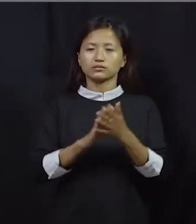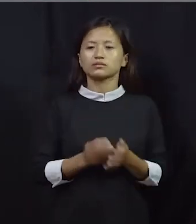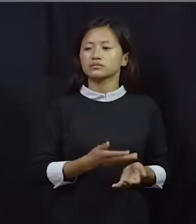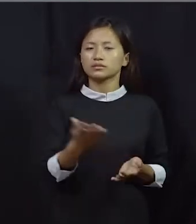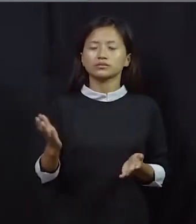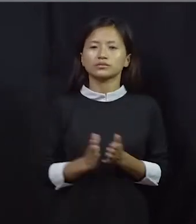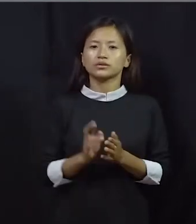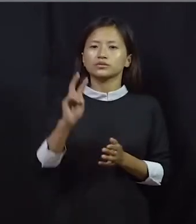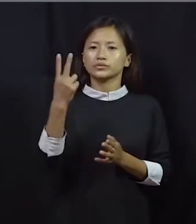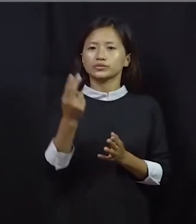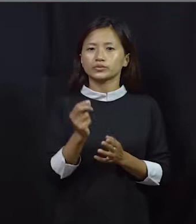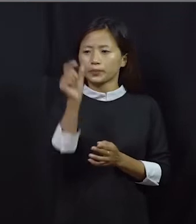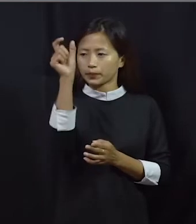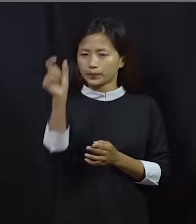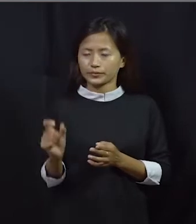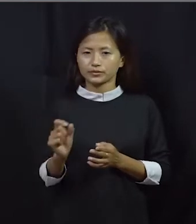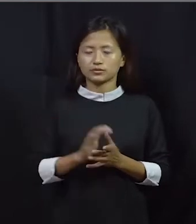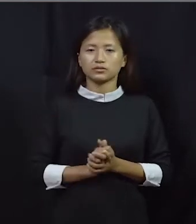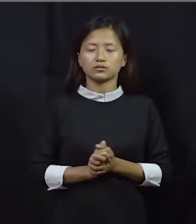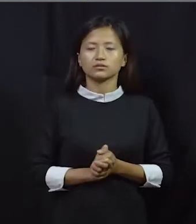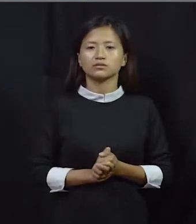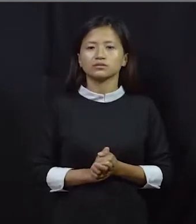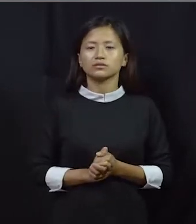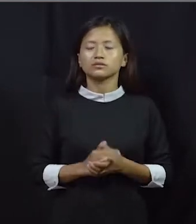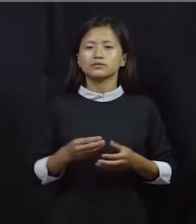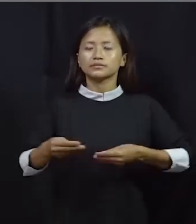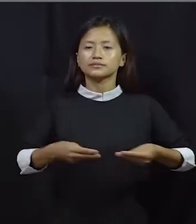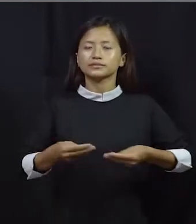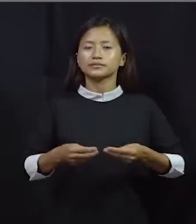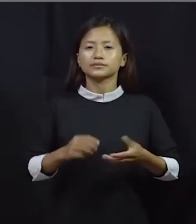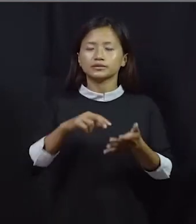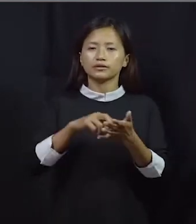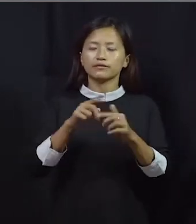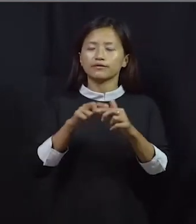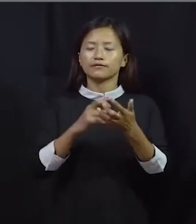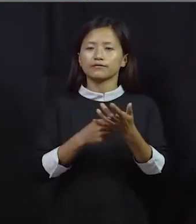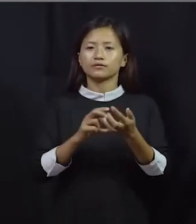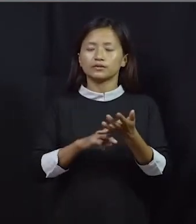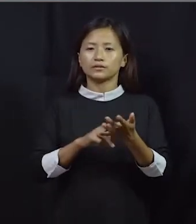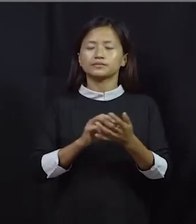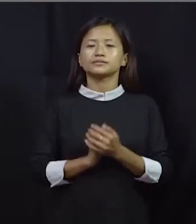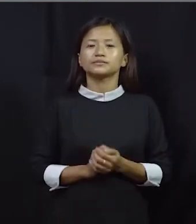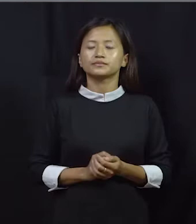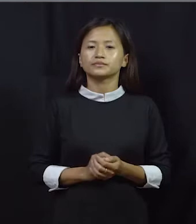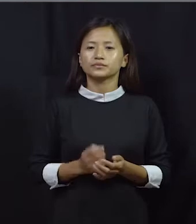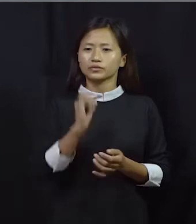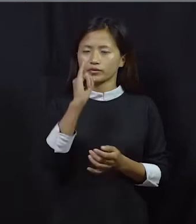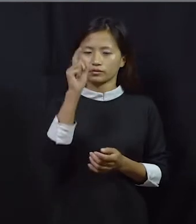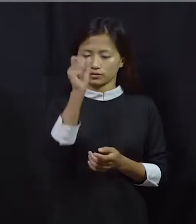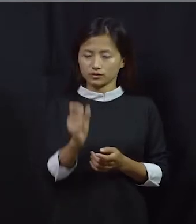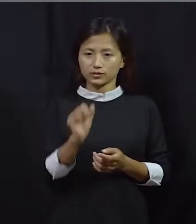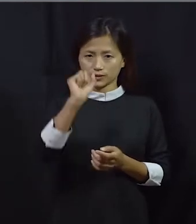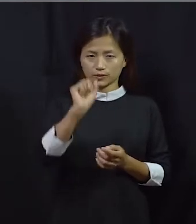be at least two persons. So in a business firm, if the firm consists of only an individual person,